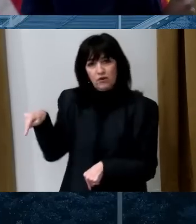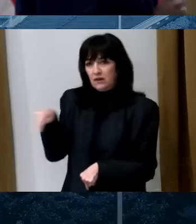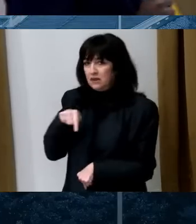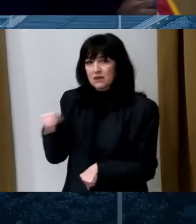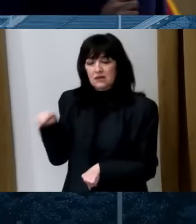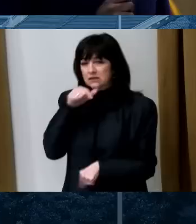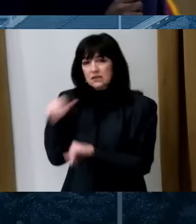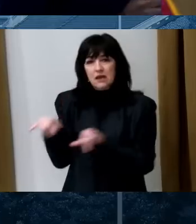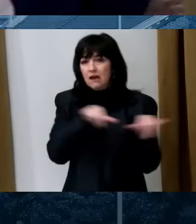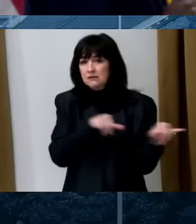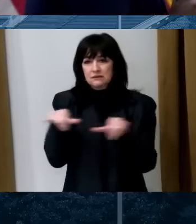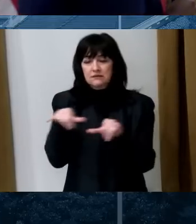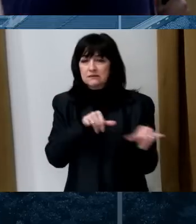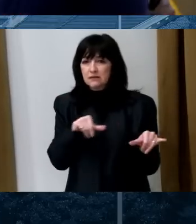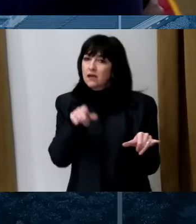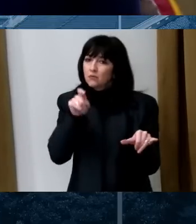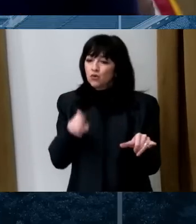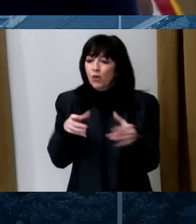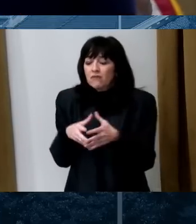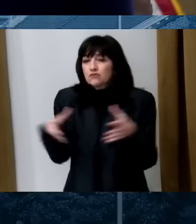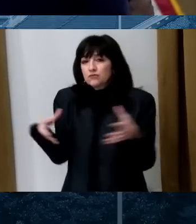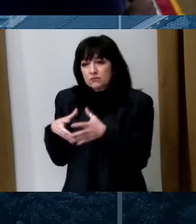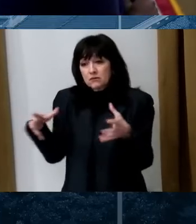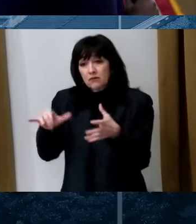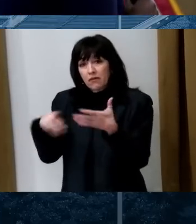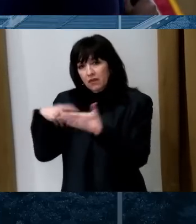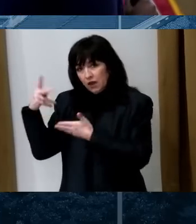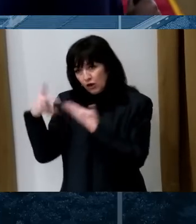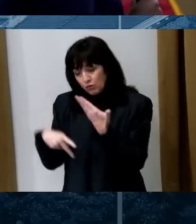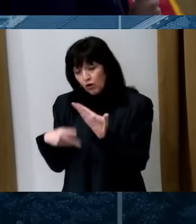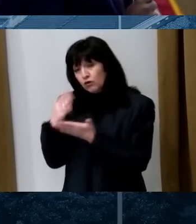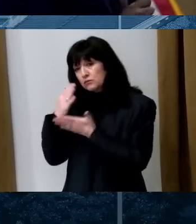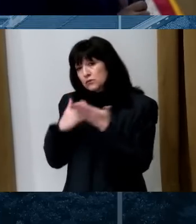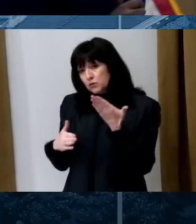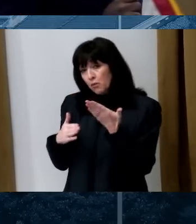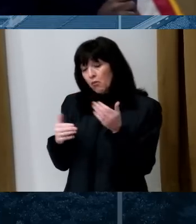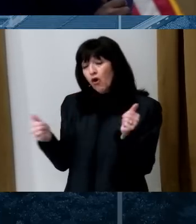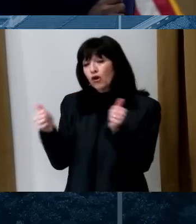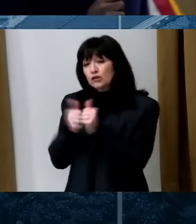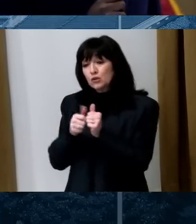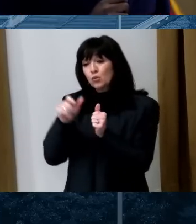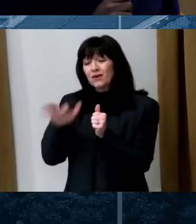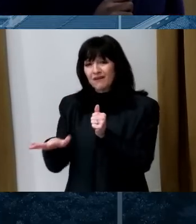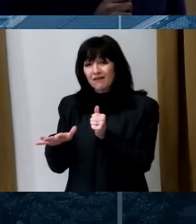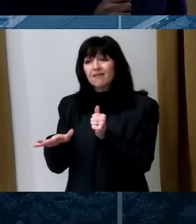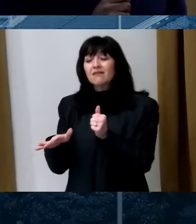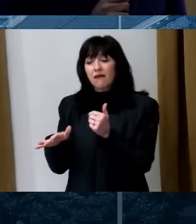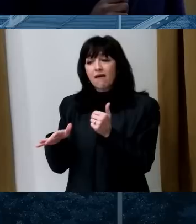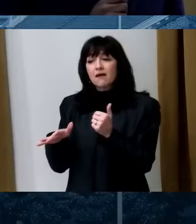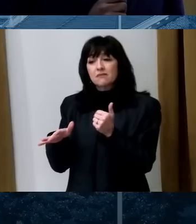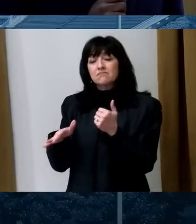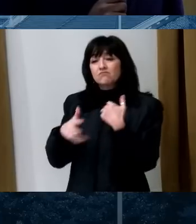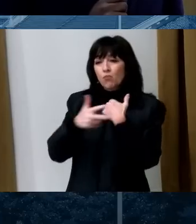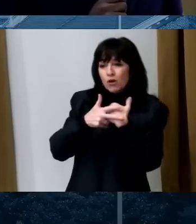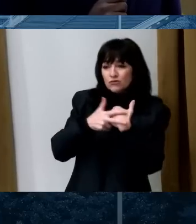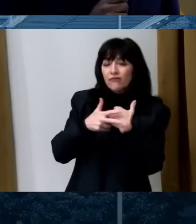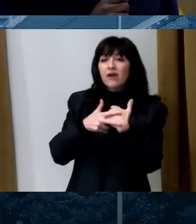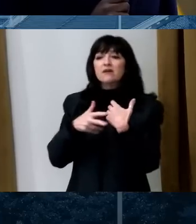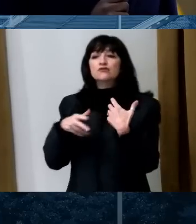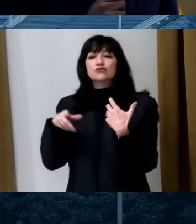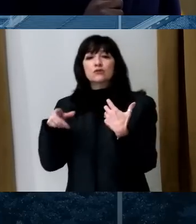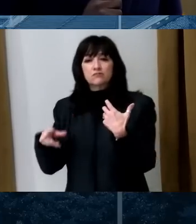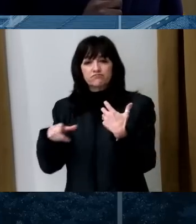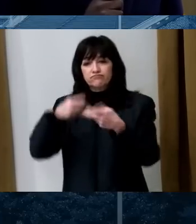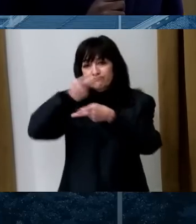where you're going to have to add capacity, and these programs do that. Partially through preservation. So we have many units